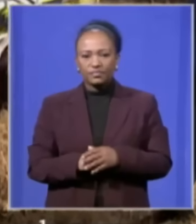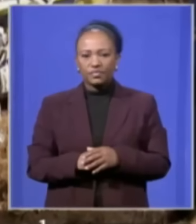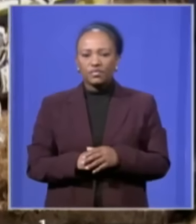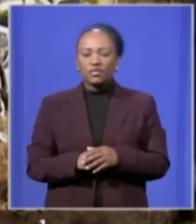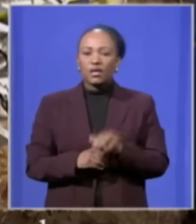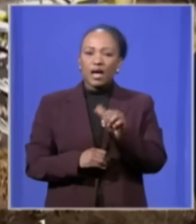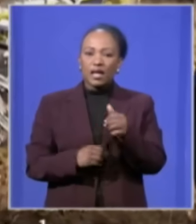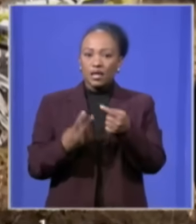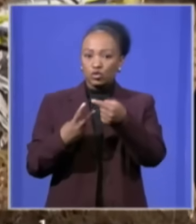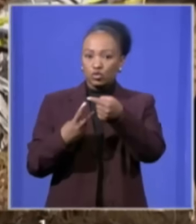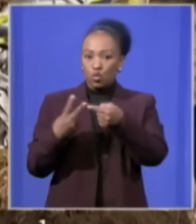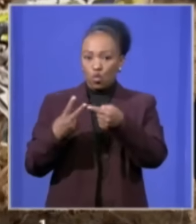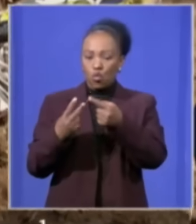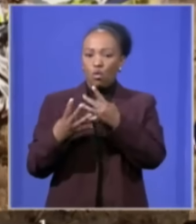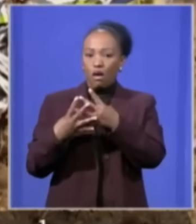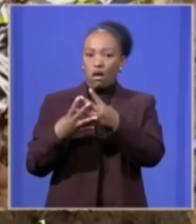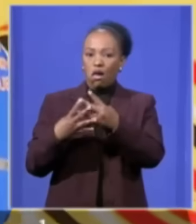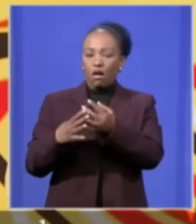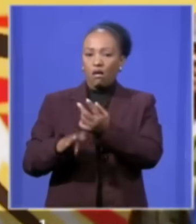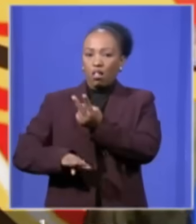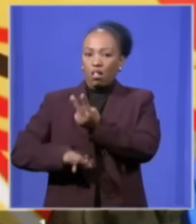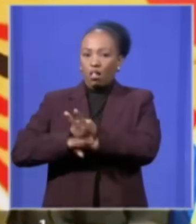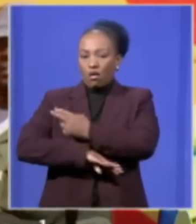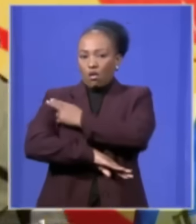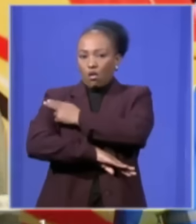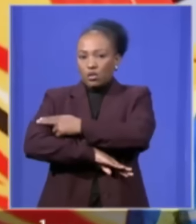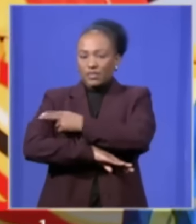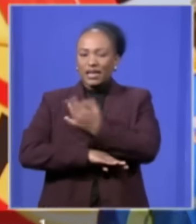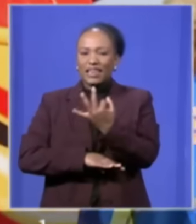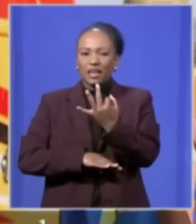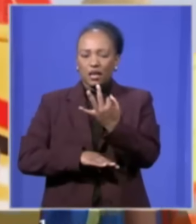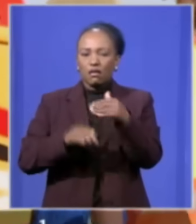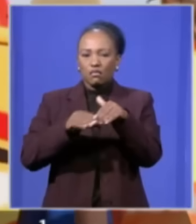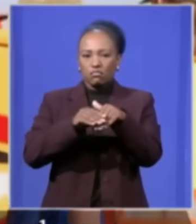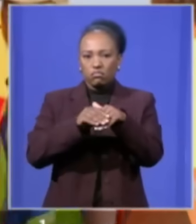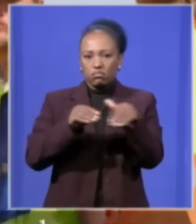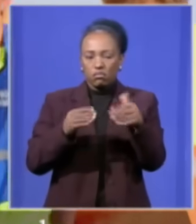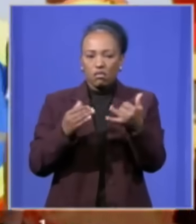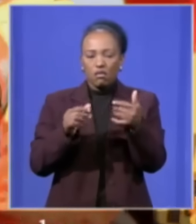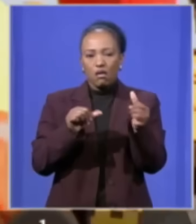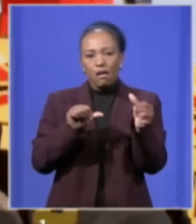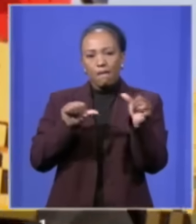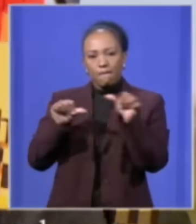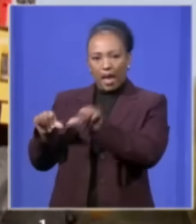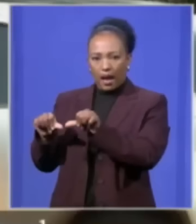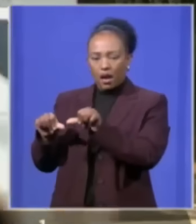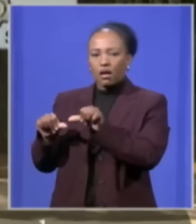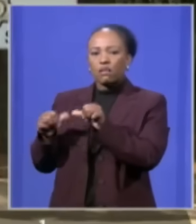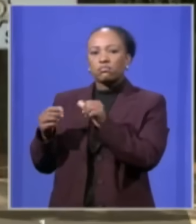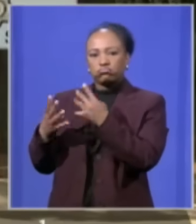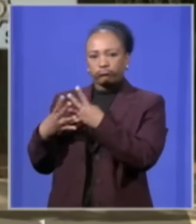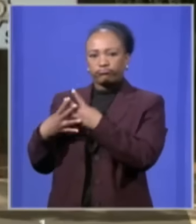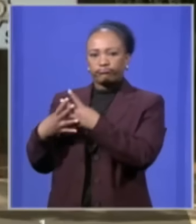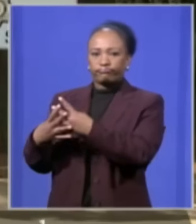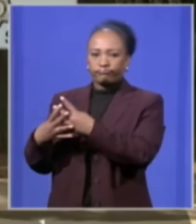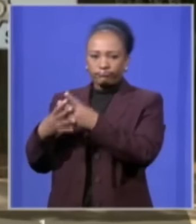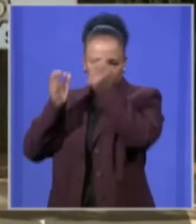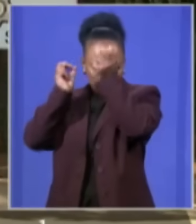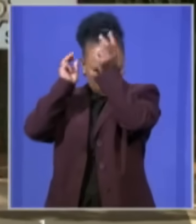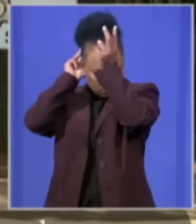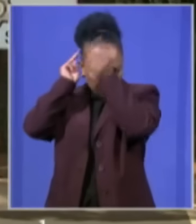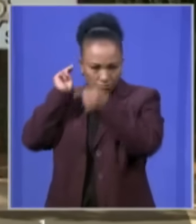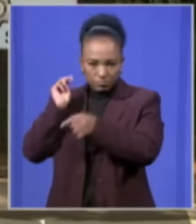kwa bookelong ba le bararo ba ne ba ntshiwa kwa bookelong mme ba boetse kwa kgolegelong ya kwa Mokopane ke Katlego wa